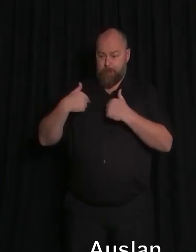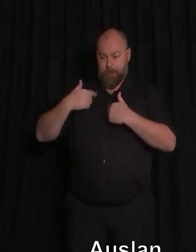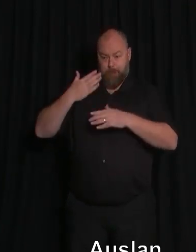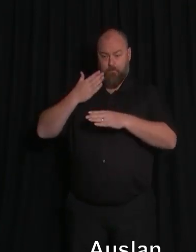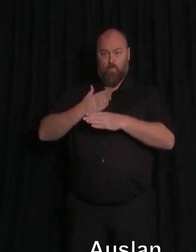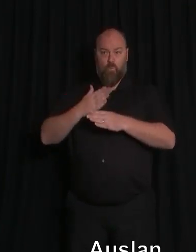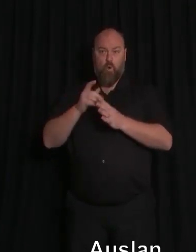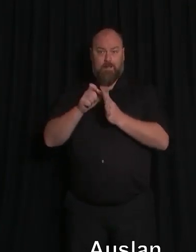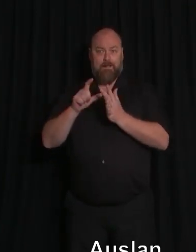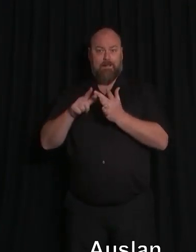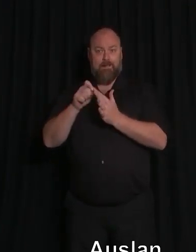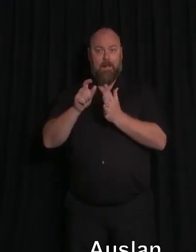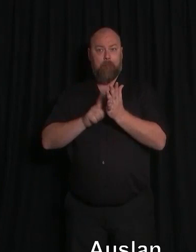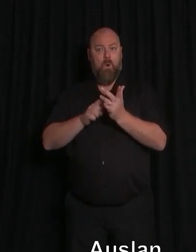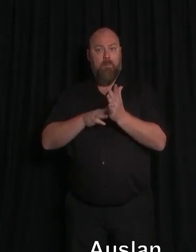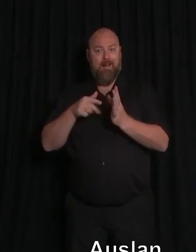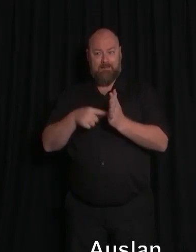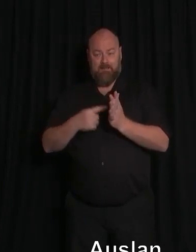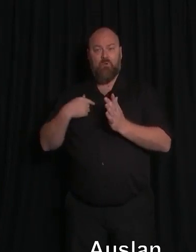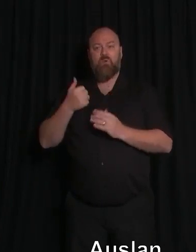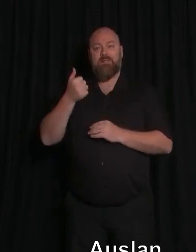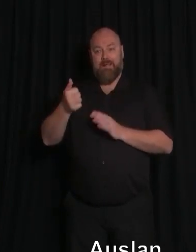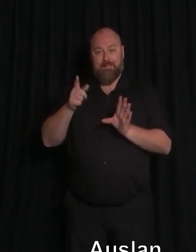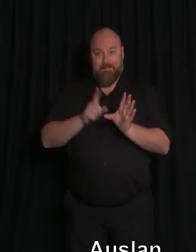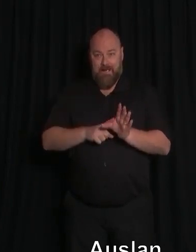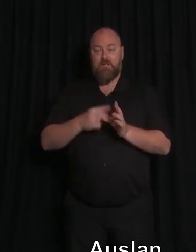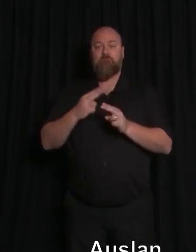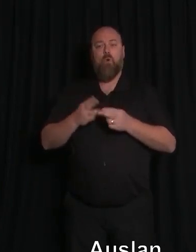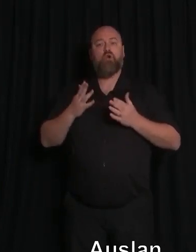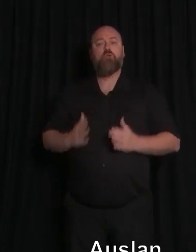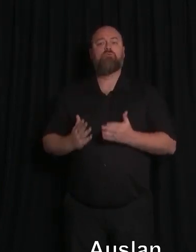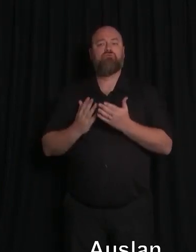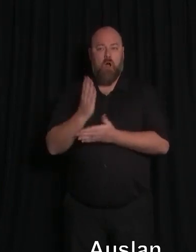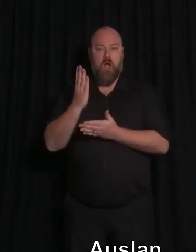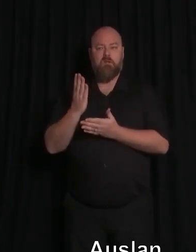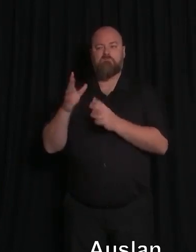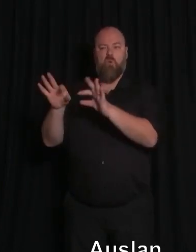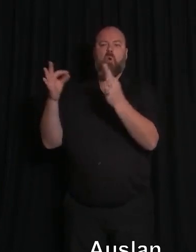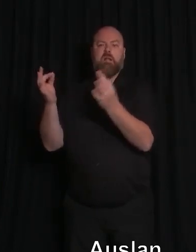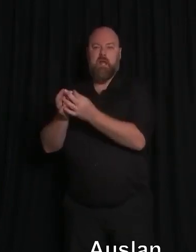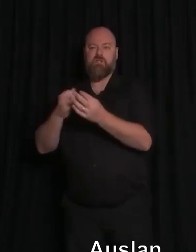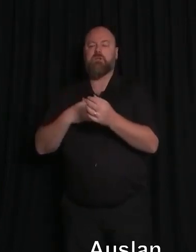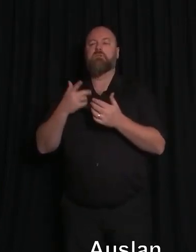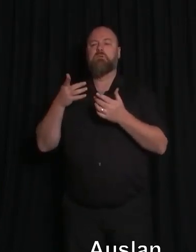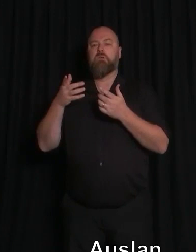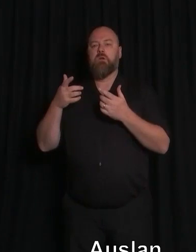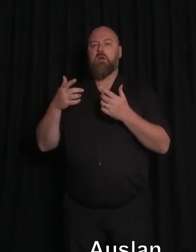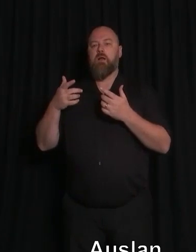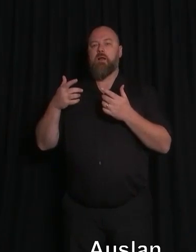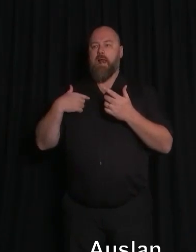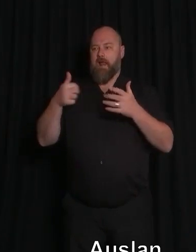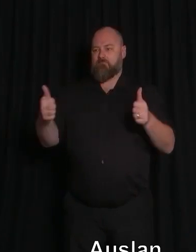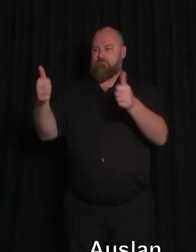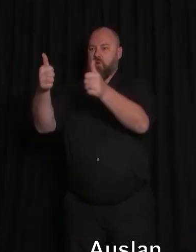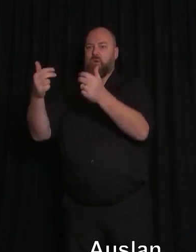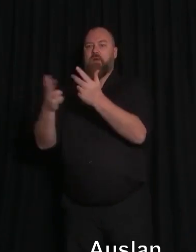diplomat. I'm the president of the Interministerial Committee for Human Rights of Italy. I'm the counterpart of the machinery of human rights